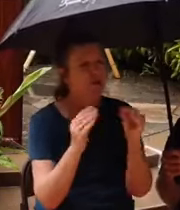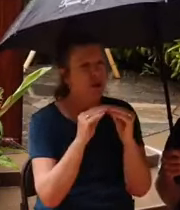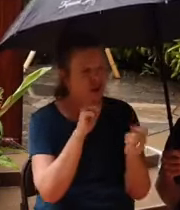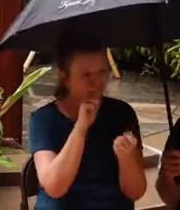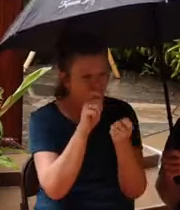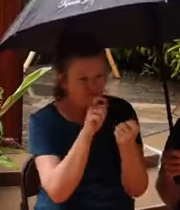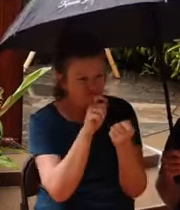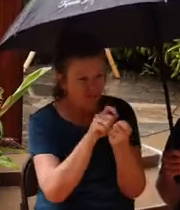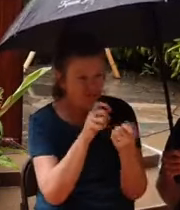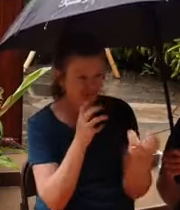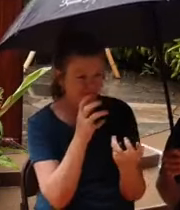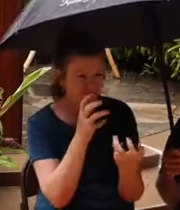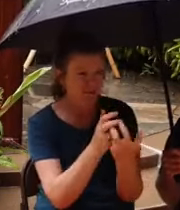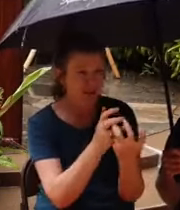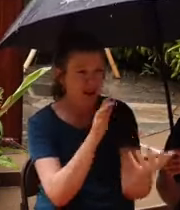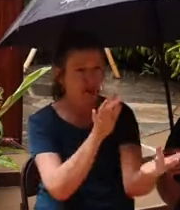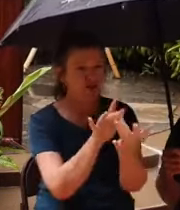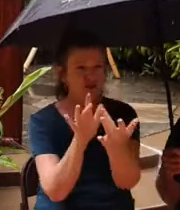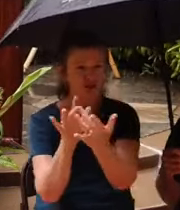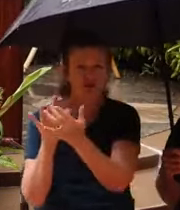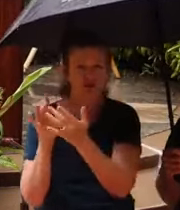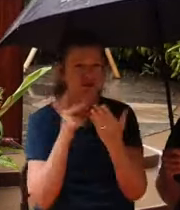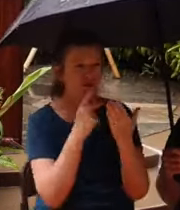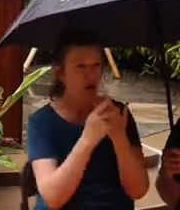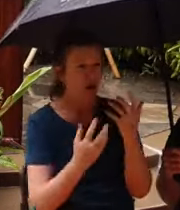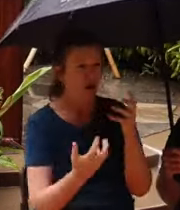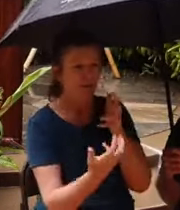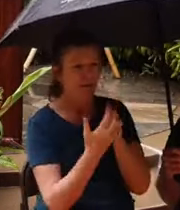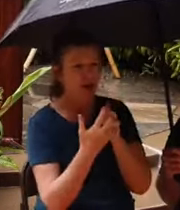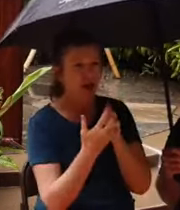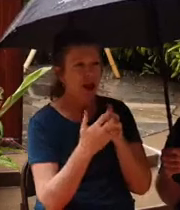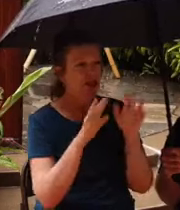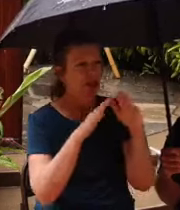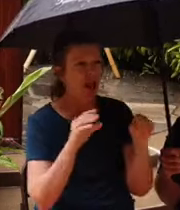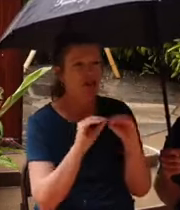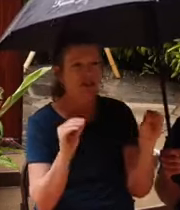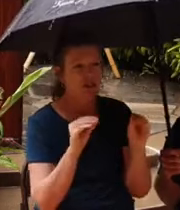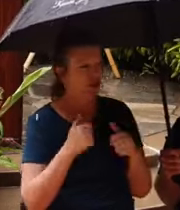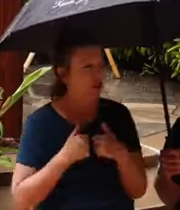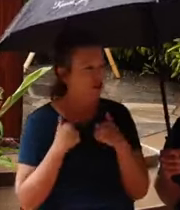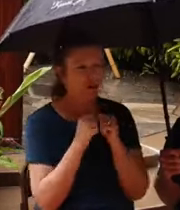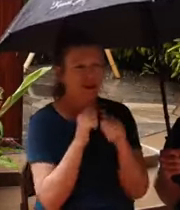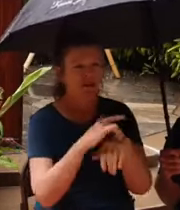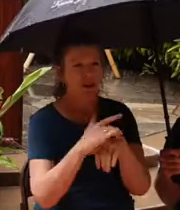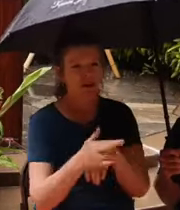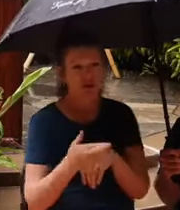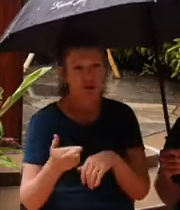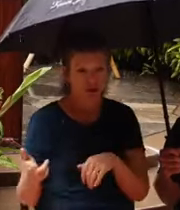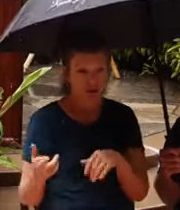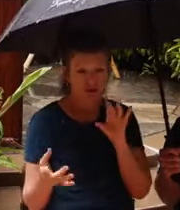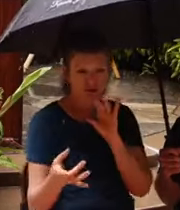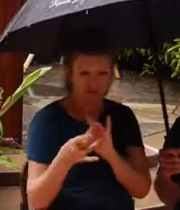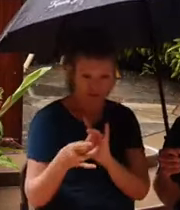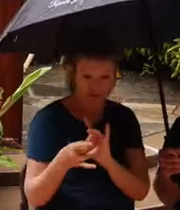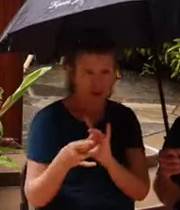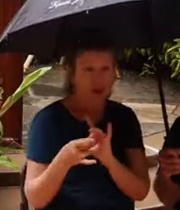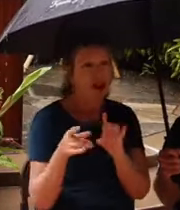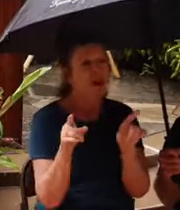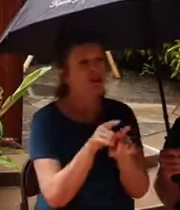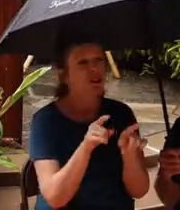outreach program in matching our houseless residents with available resources. In addition, we look forward